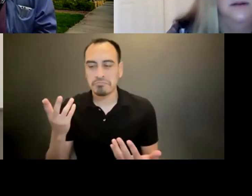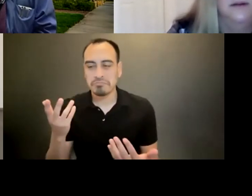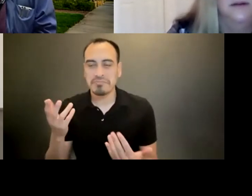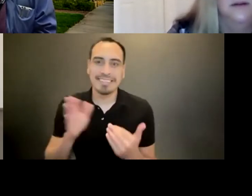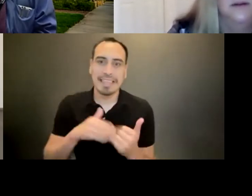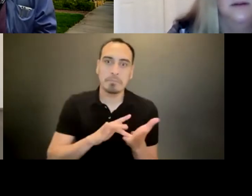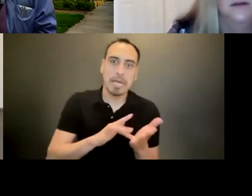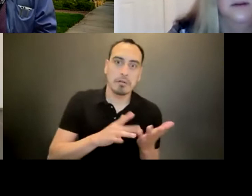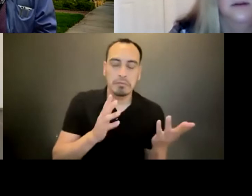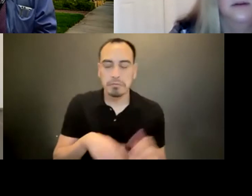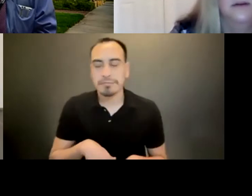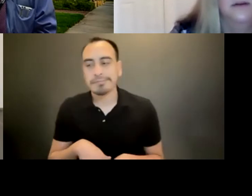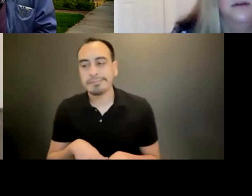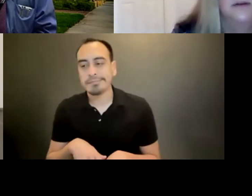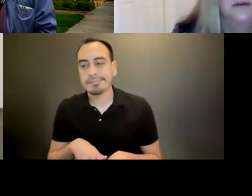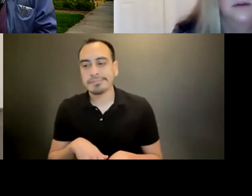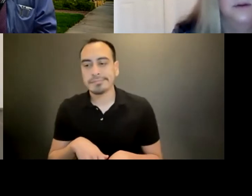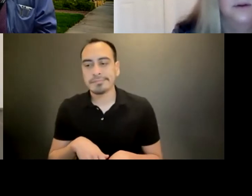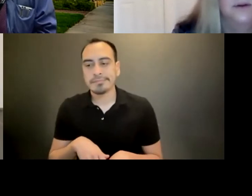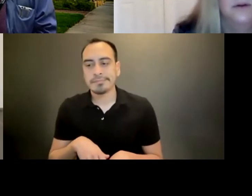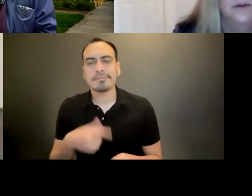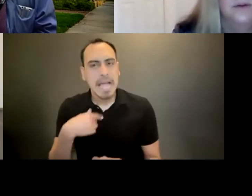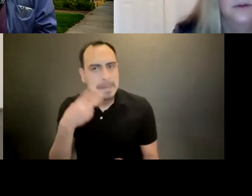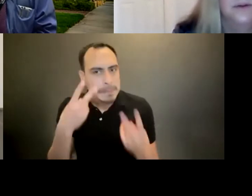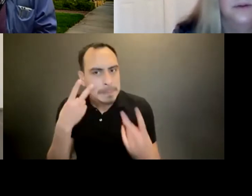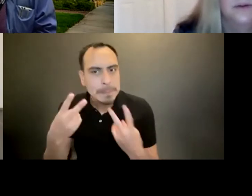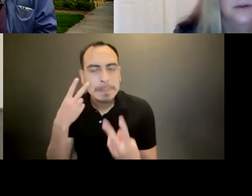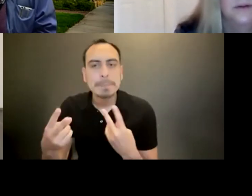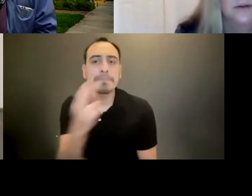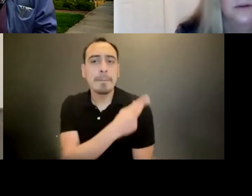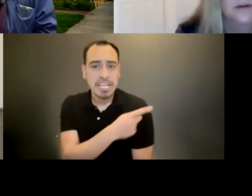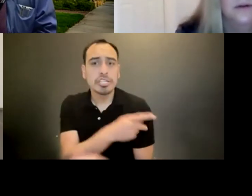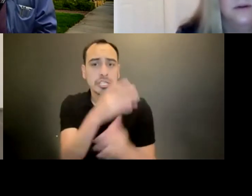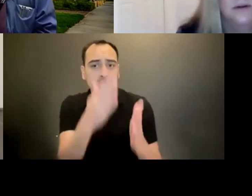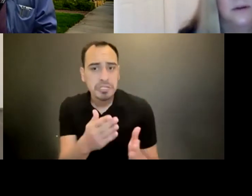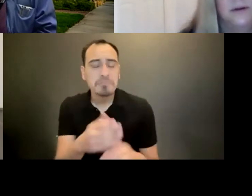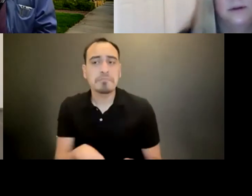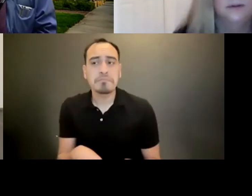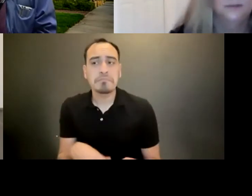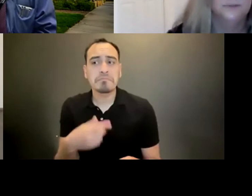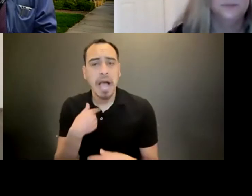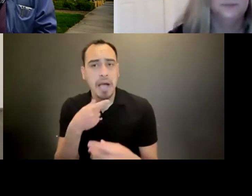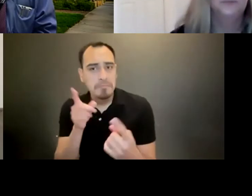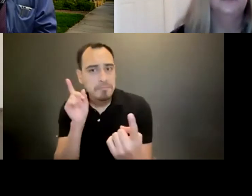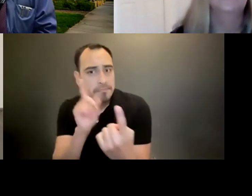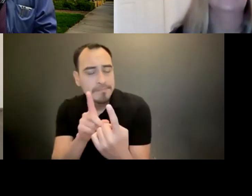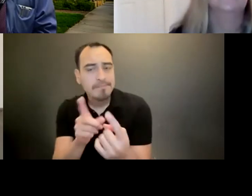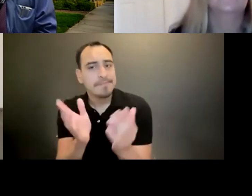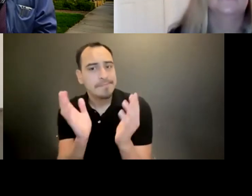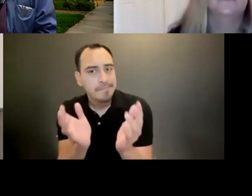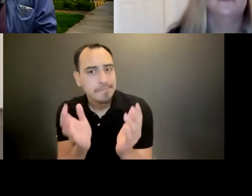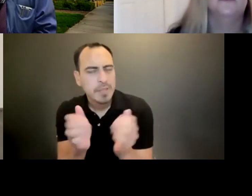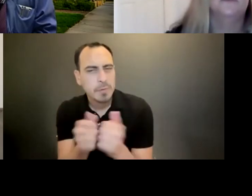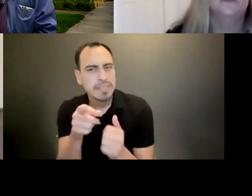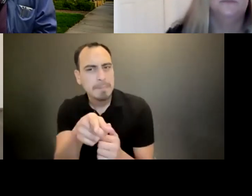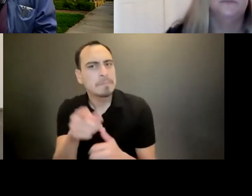I see patients, and when I talk to patients in clinic, I find that there are a